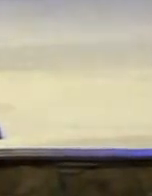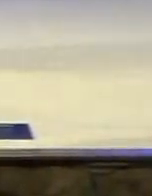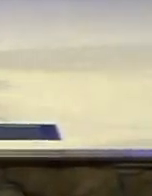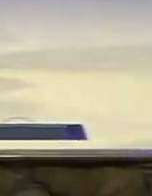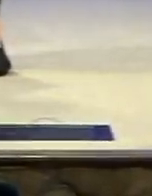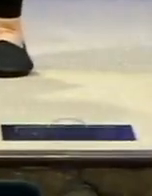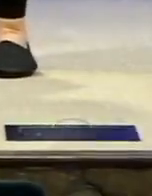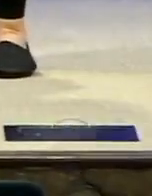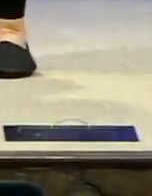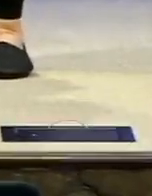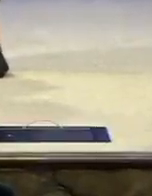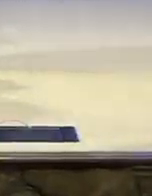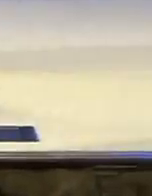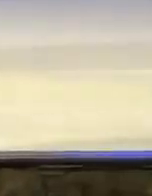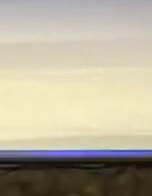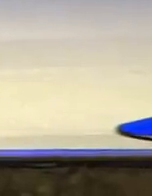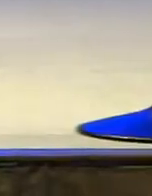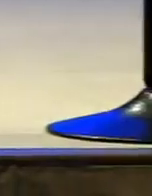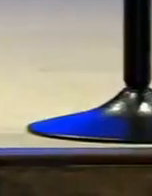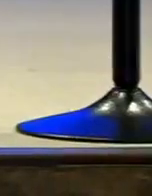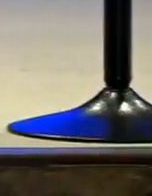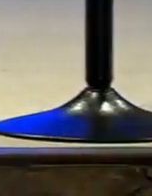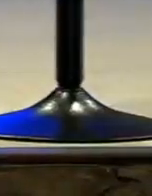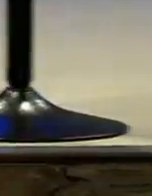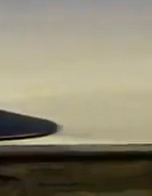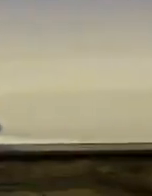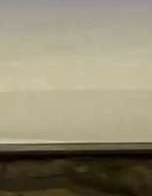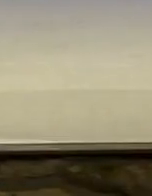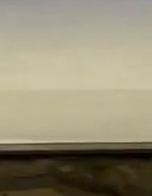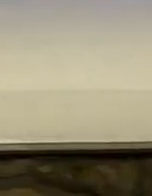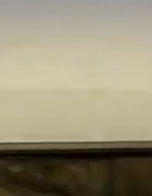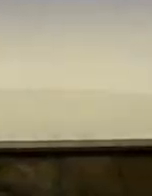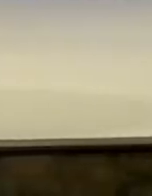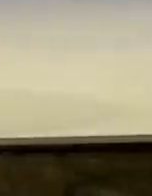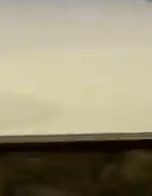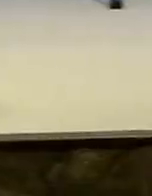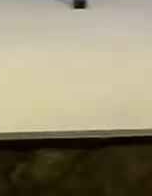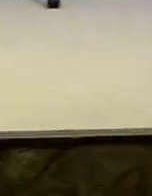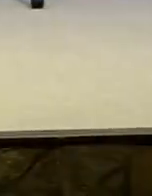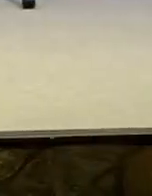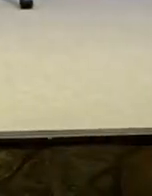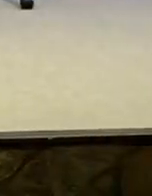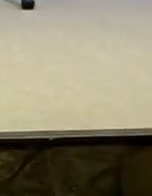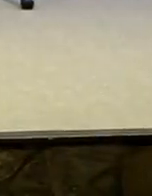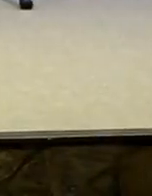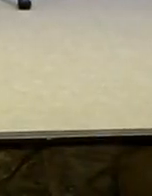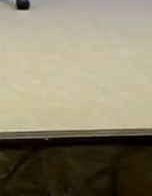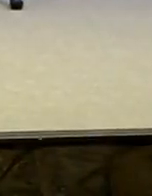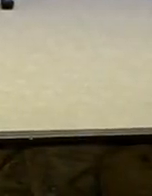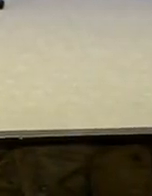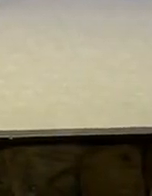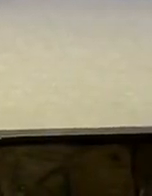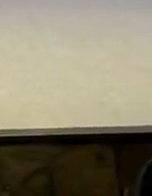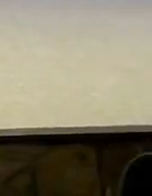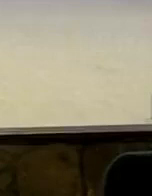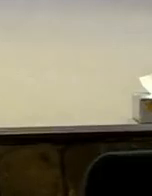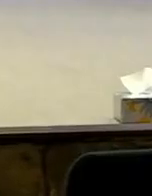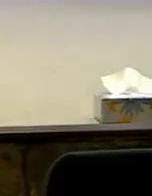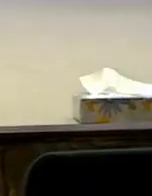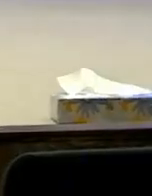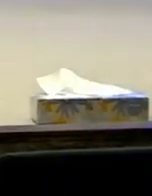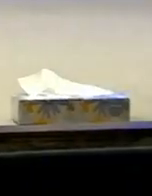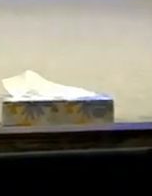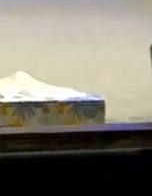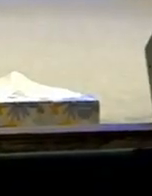everything, not just in good things, but in everything, give thanks. Why? Because his goodness and his faithfulness and his